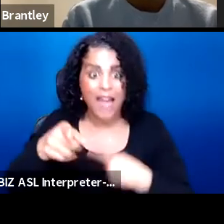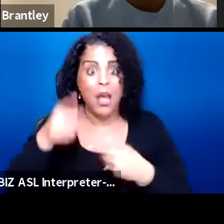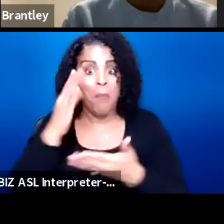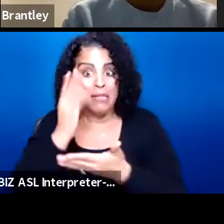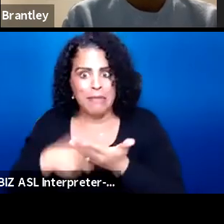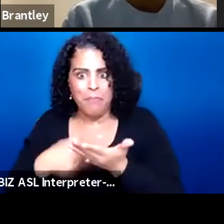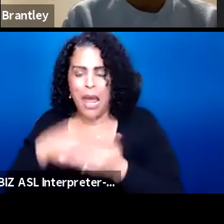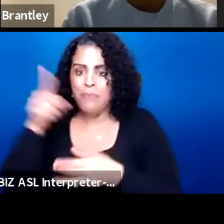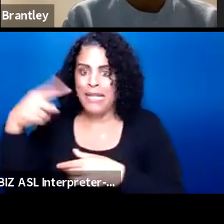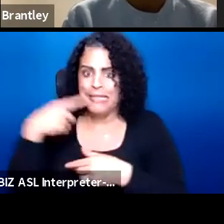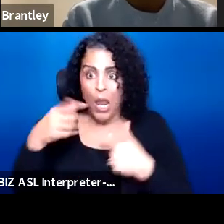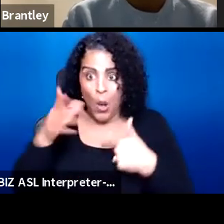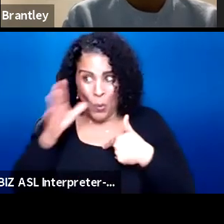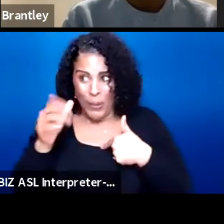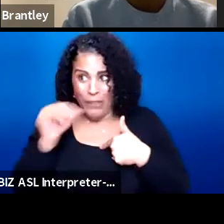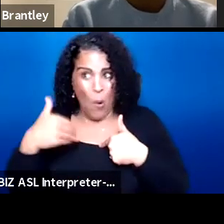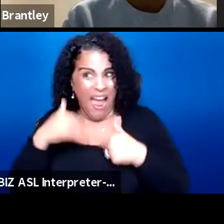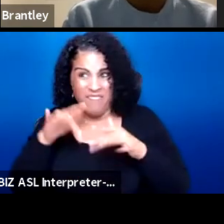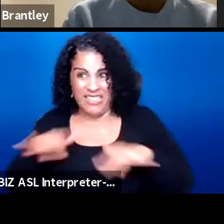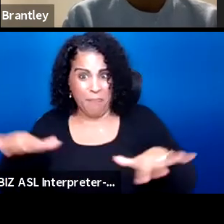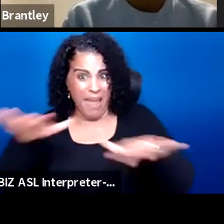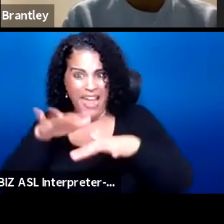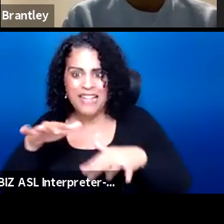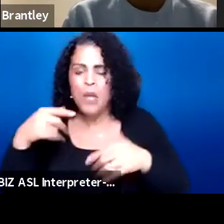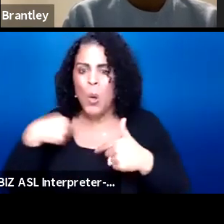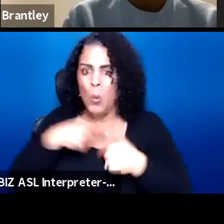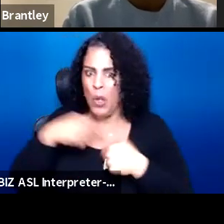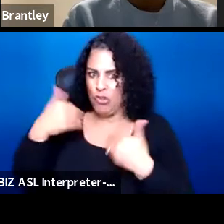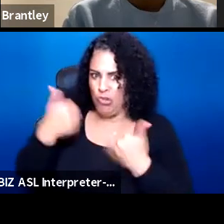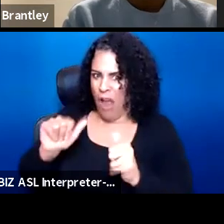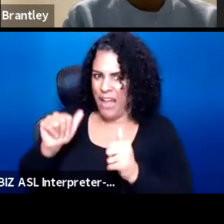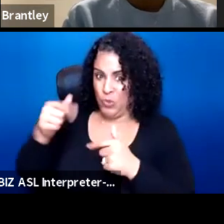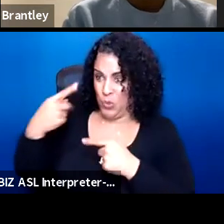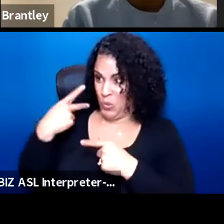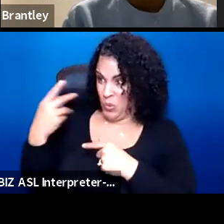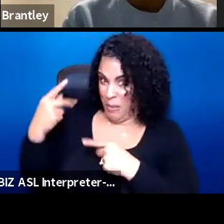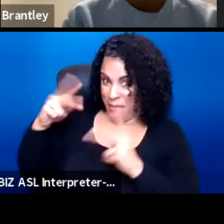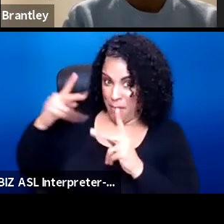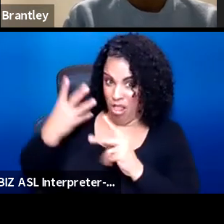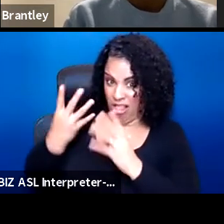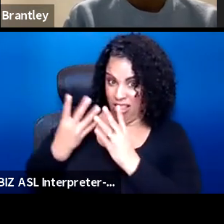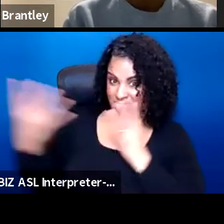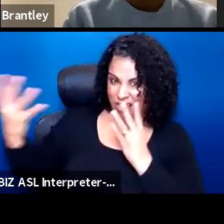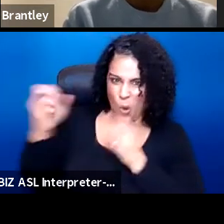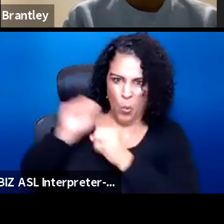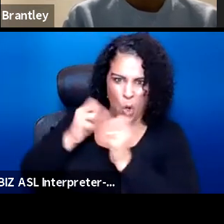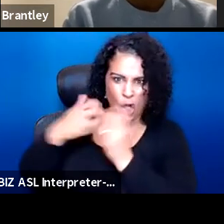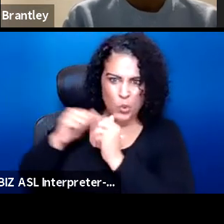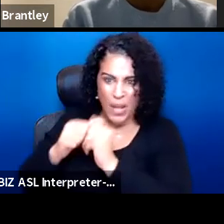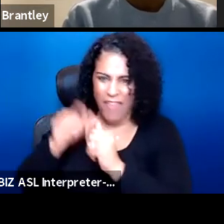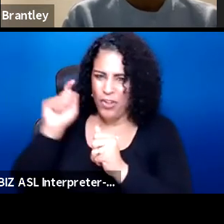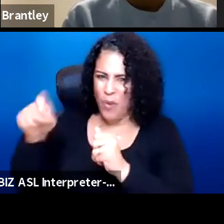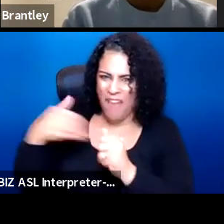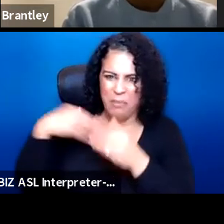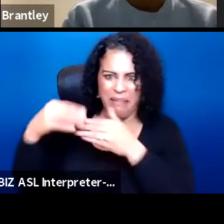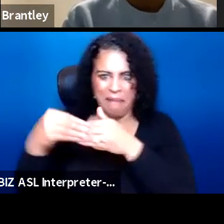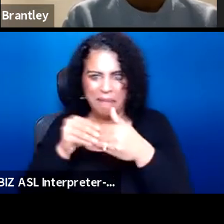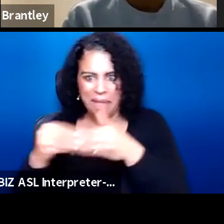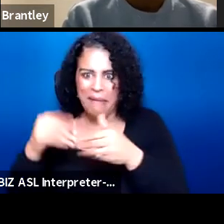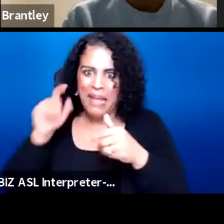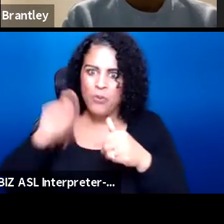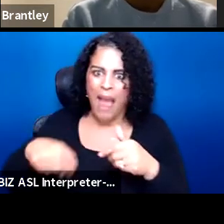to still, you know, as an ensemble work together. So you definitely have to be almost malleable and kind of be